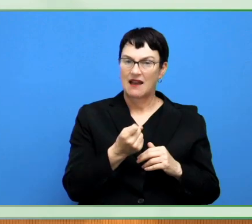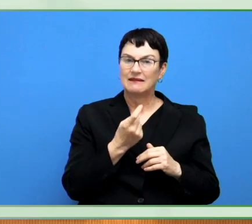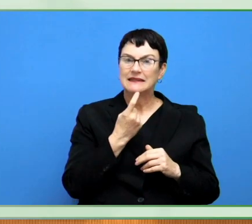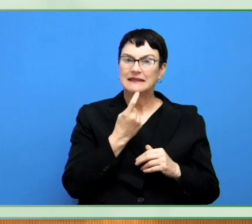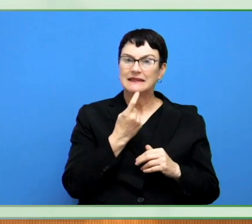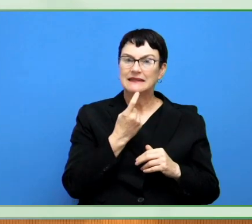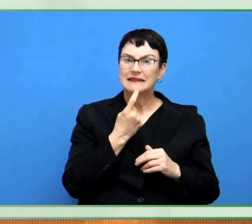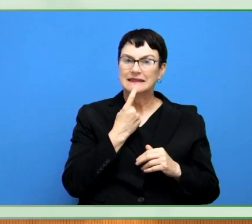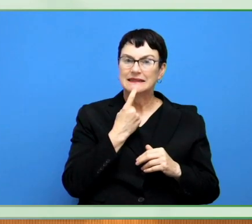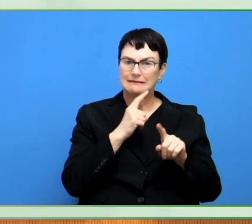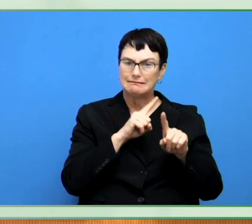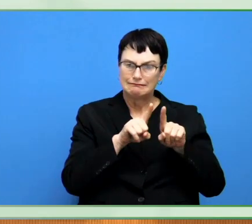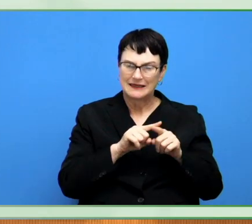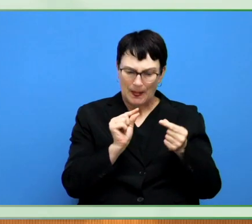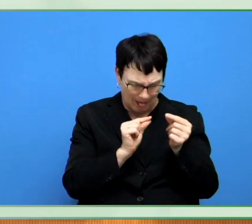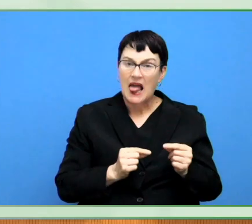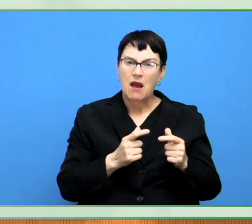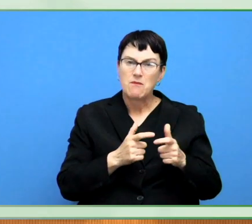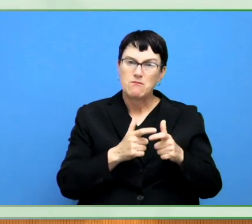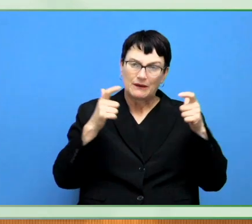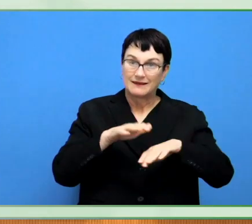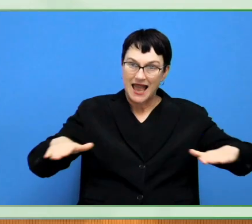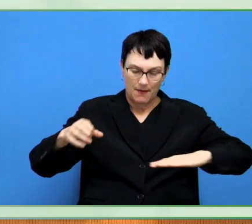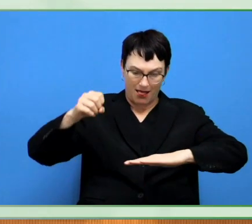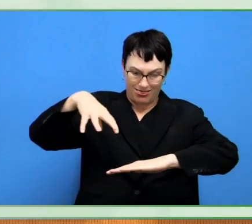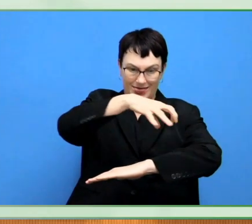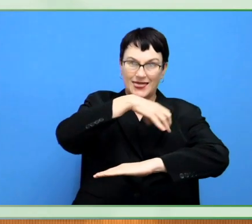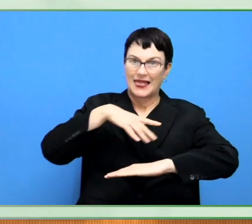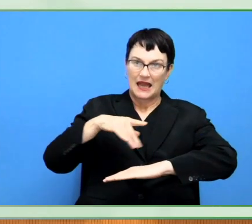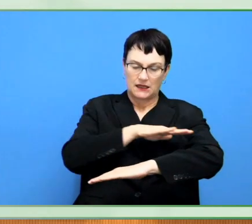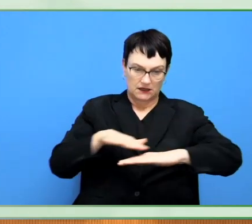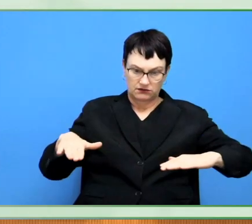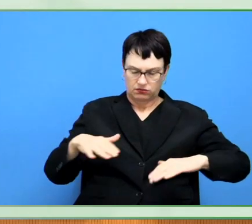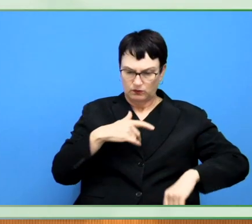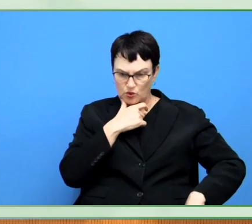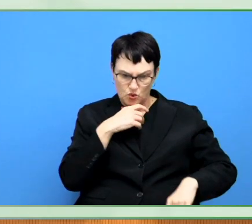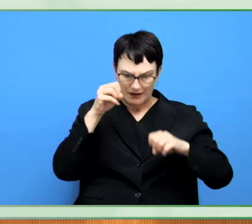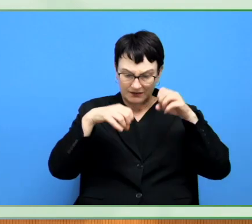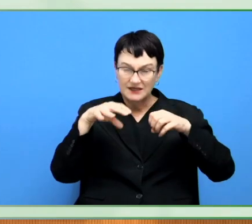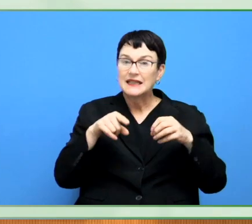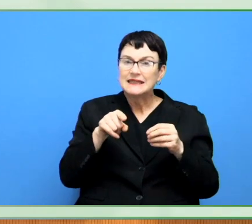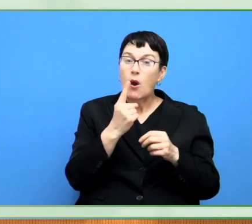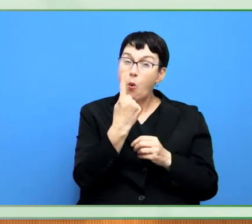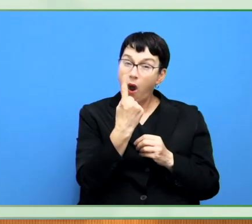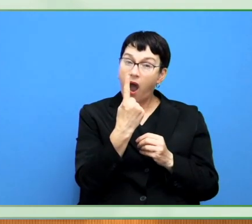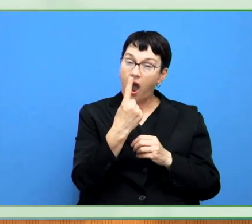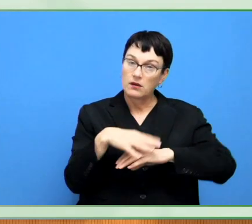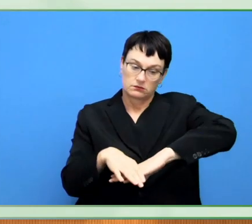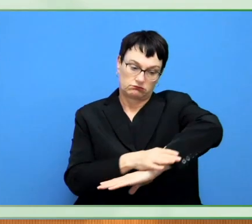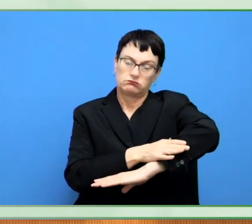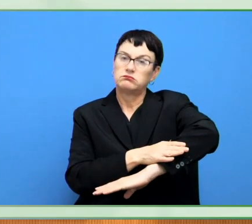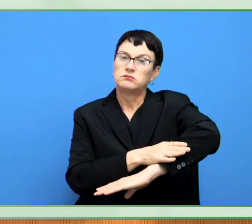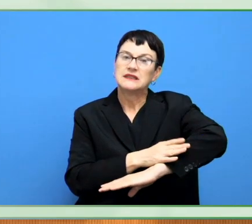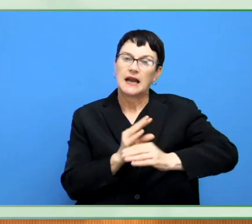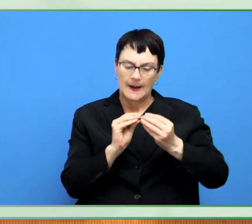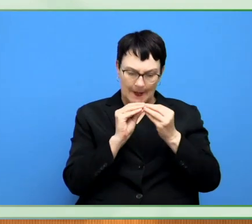larger components. These are all the pieces that make up a prosthetic limb. We deal with the small building